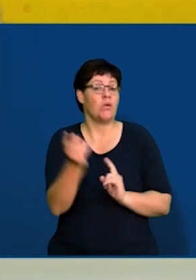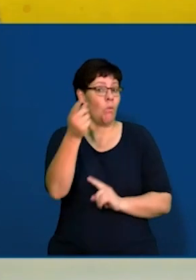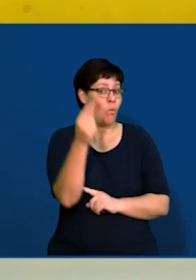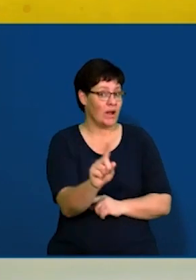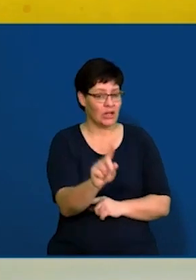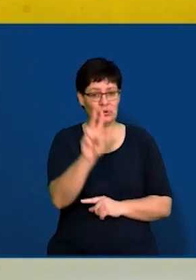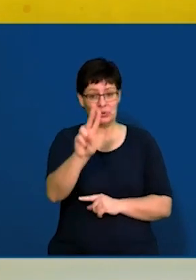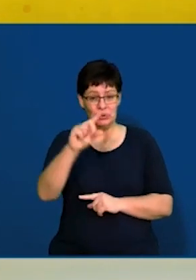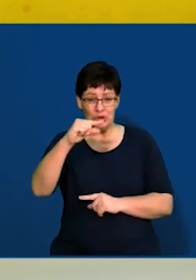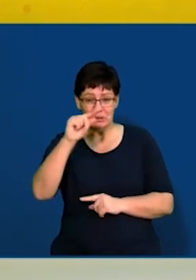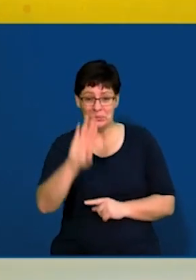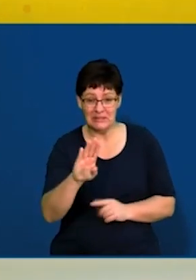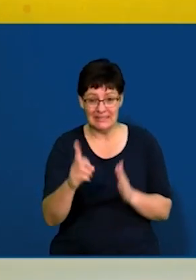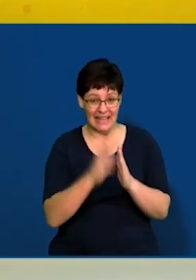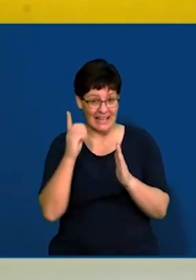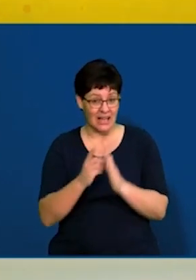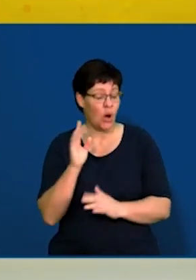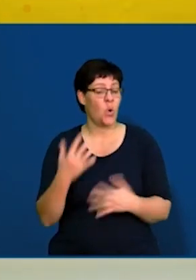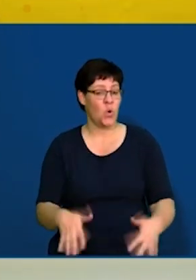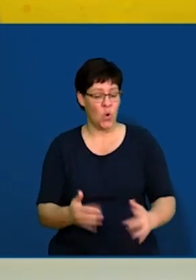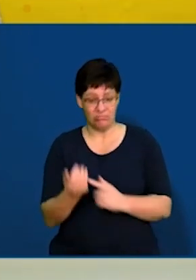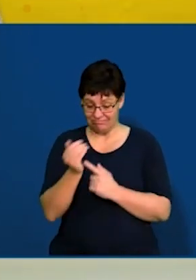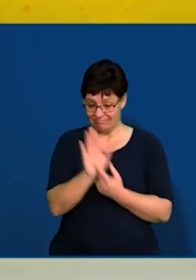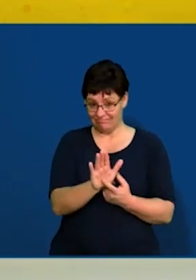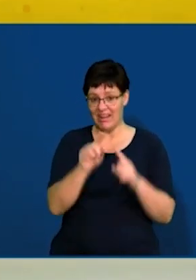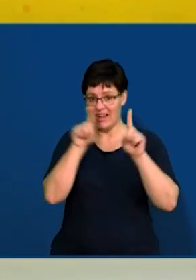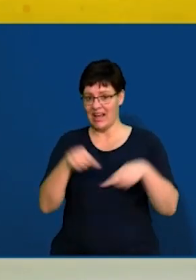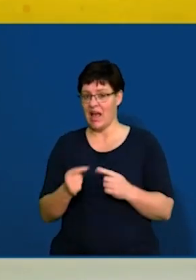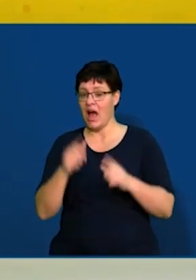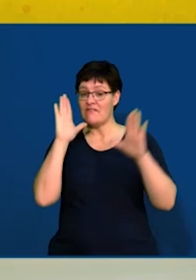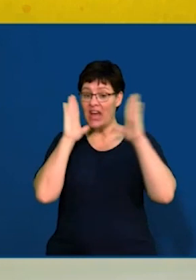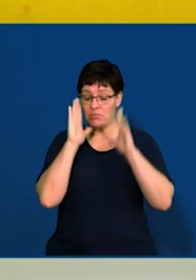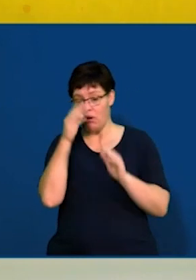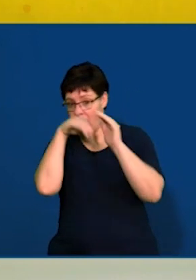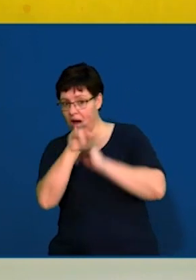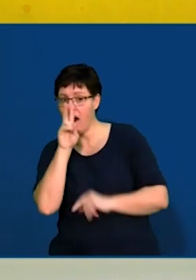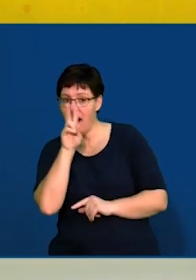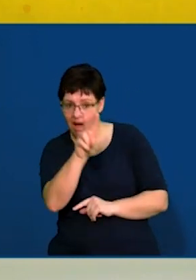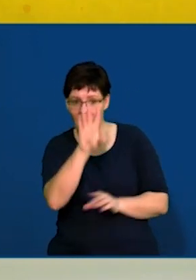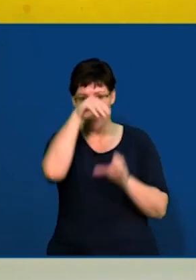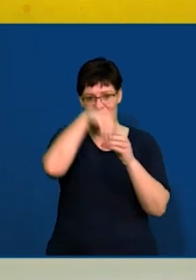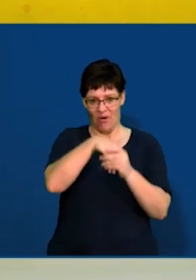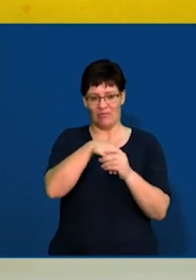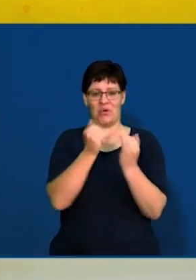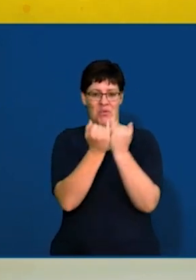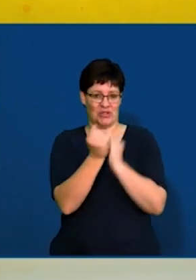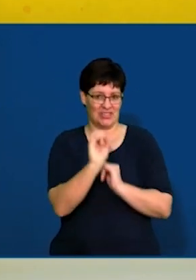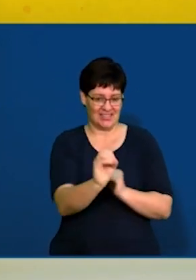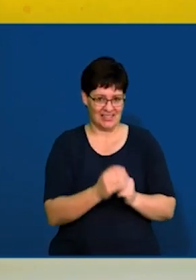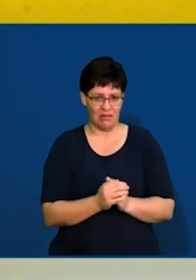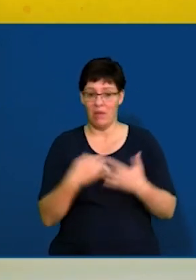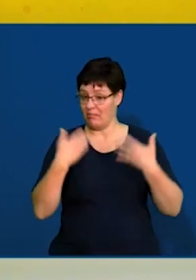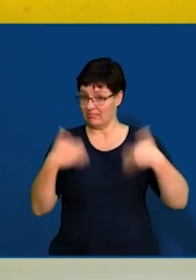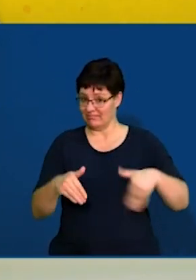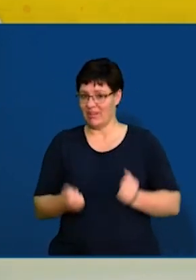data. I'll give you all of the details on the screen, and head on over to our Facebook page to take part in the competition. So enough talking from